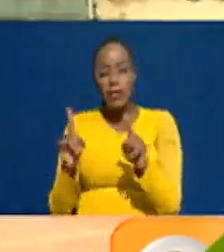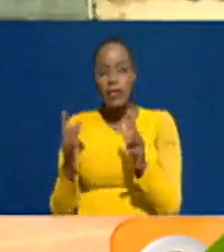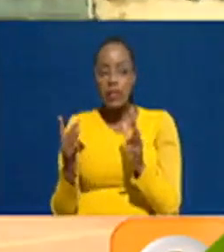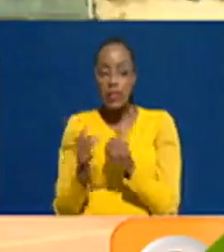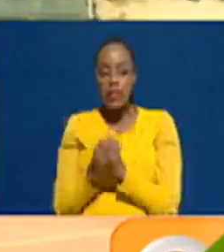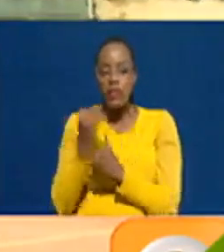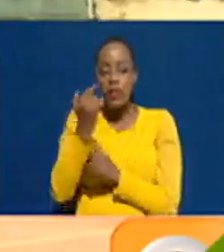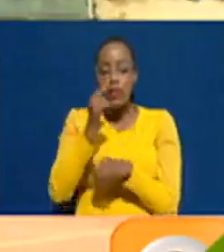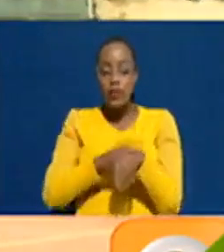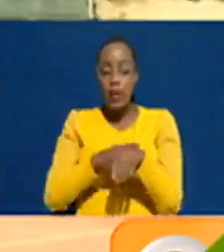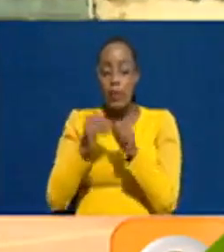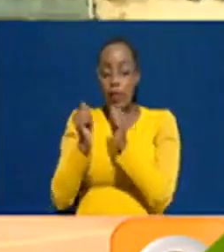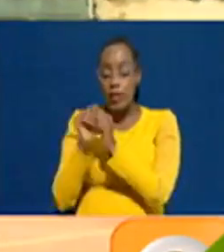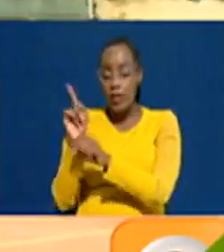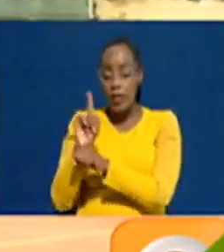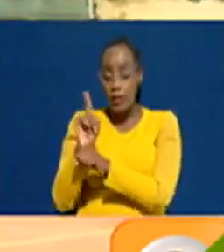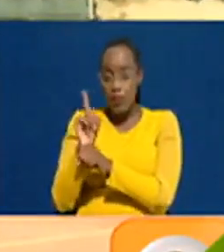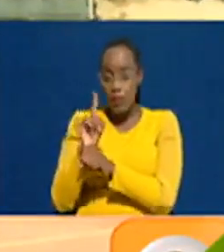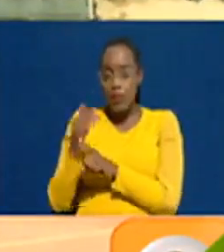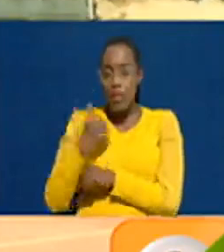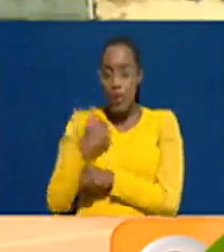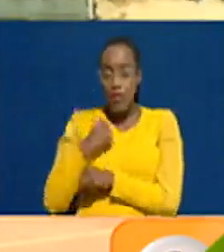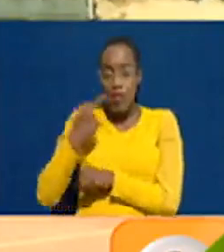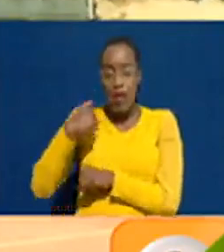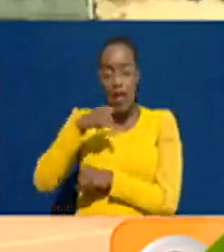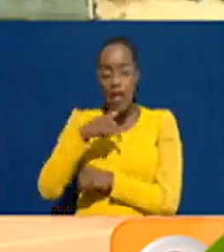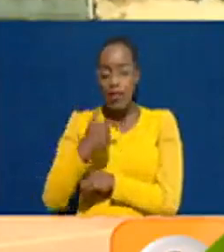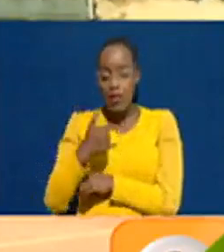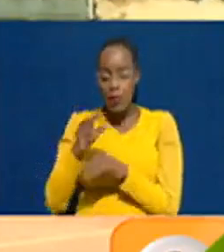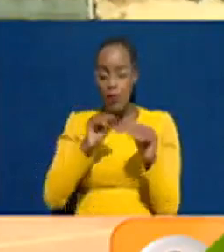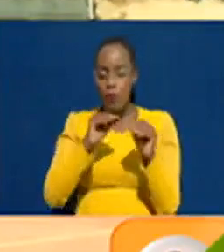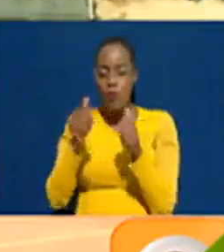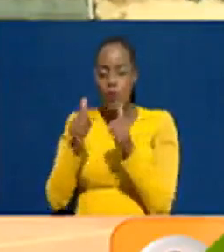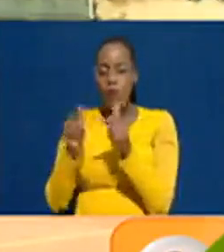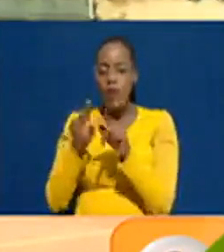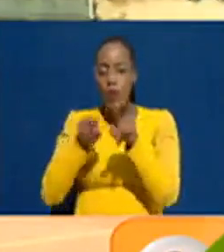during the dying minutes, we recovered and we managed to win.